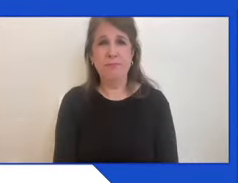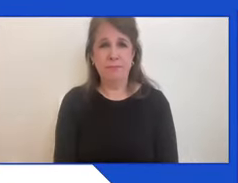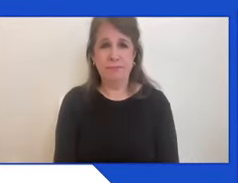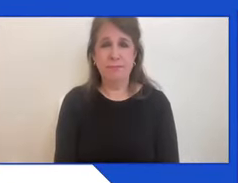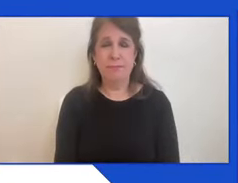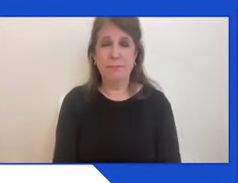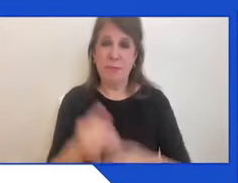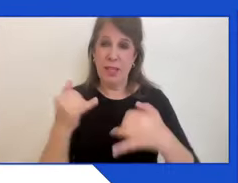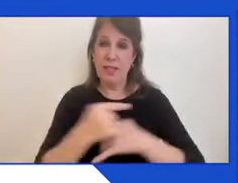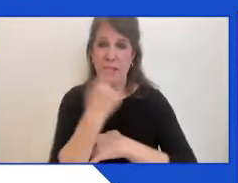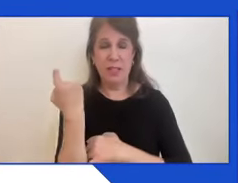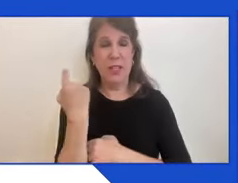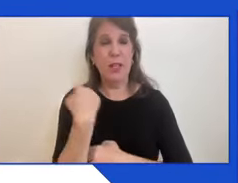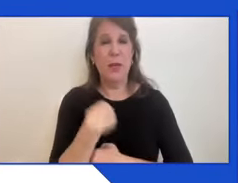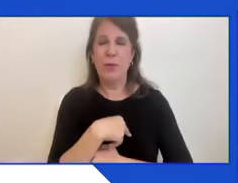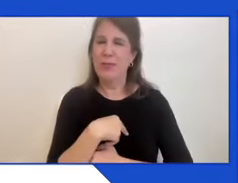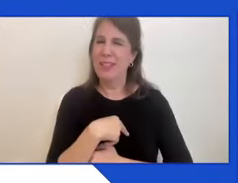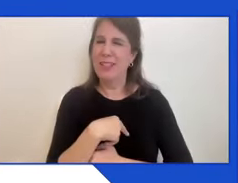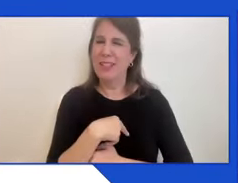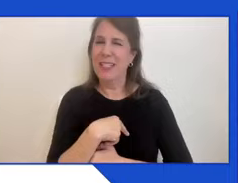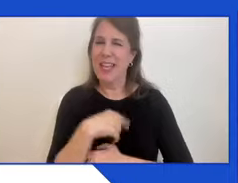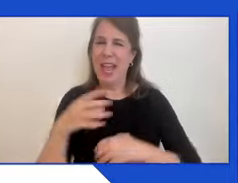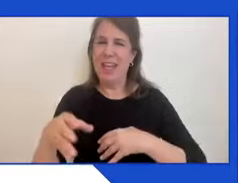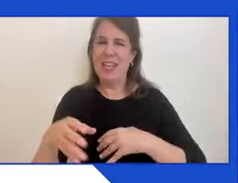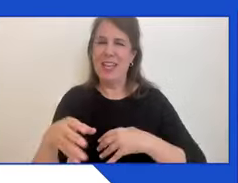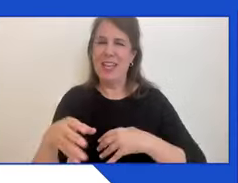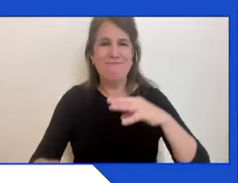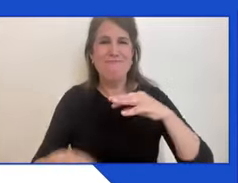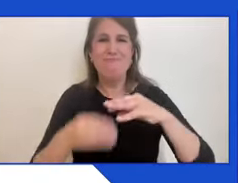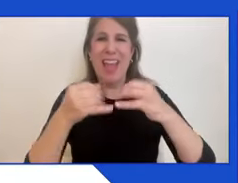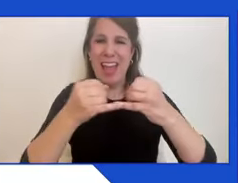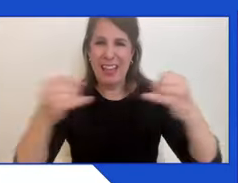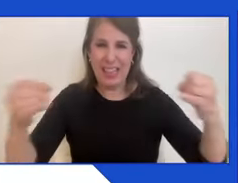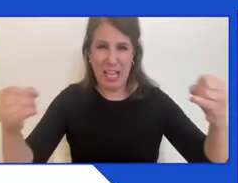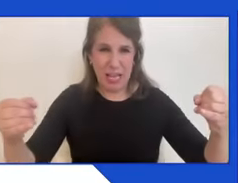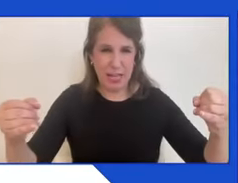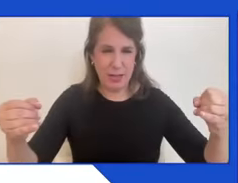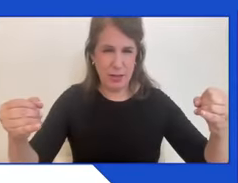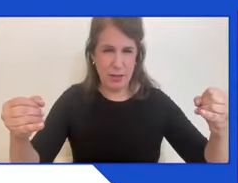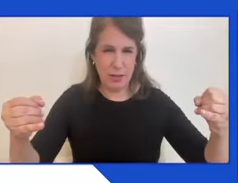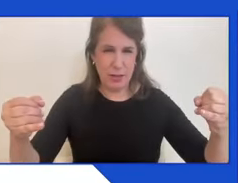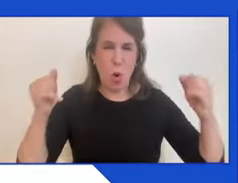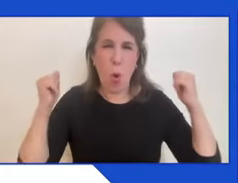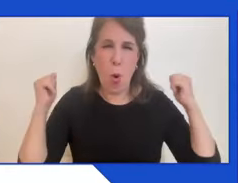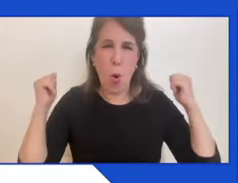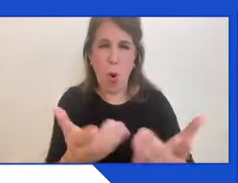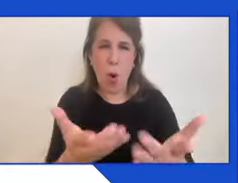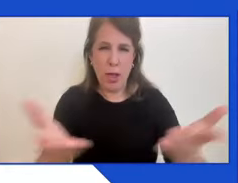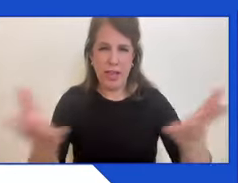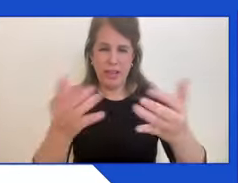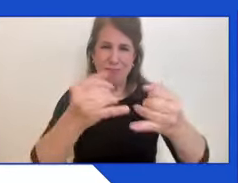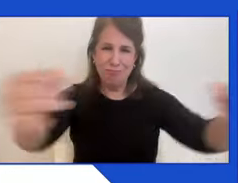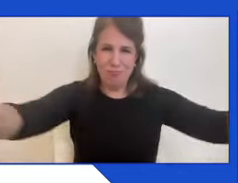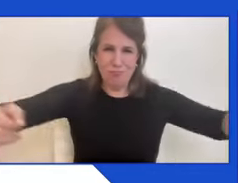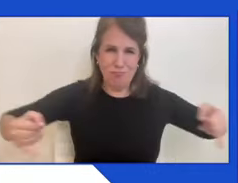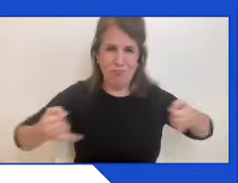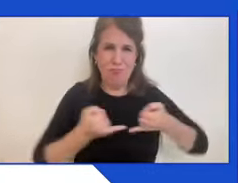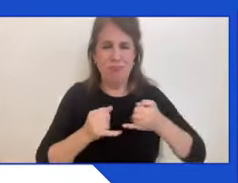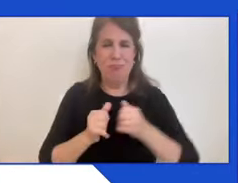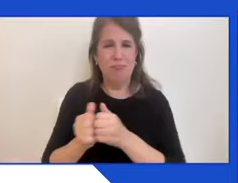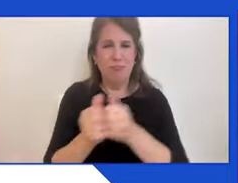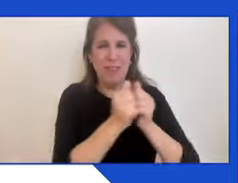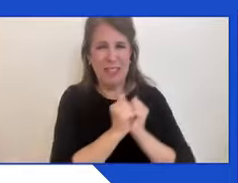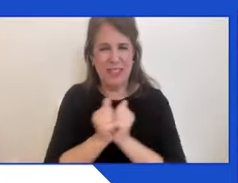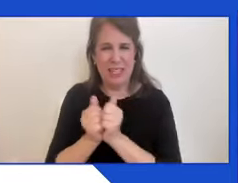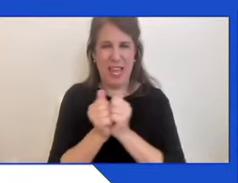Today we extend that line around everyone who is gathered here. We must all stand united